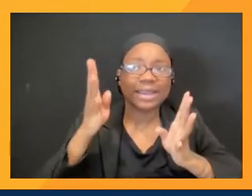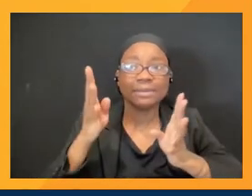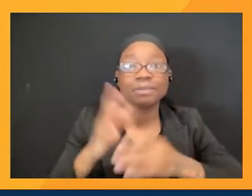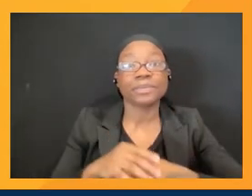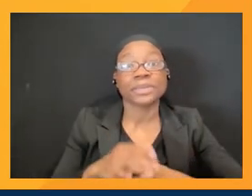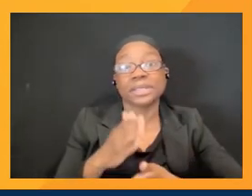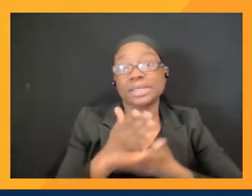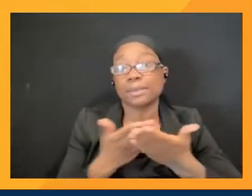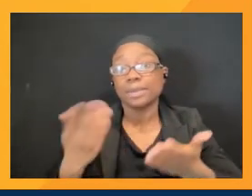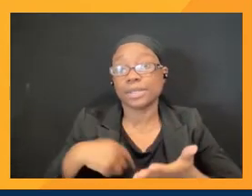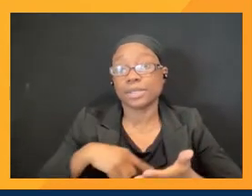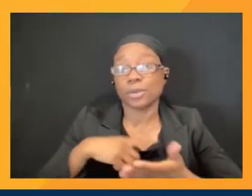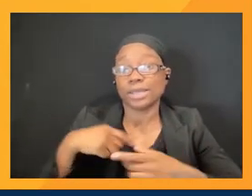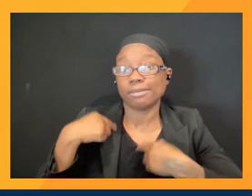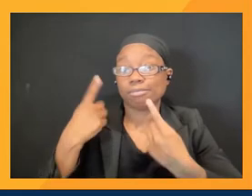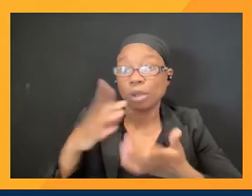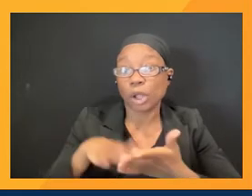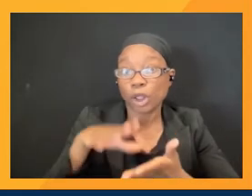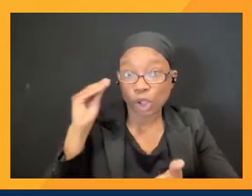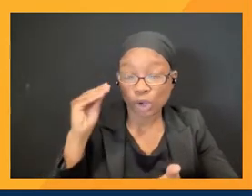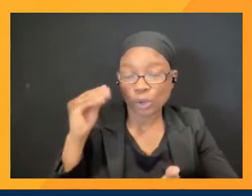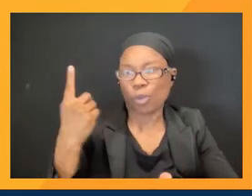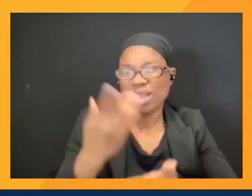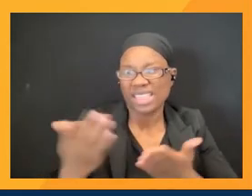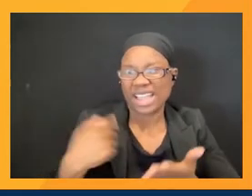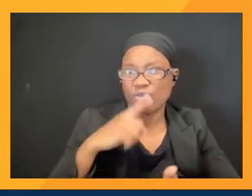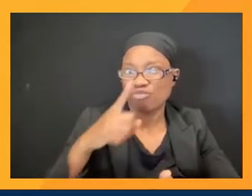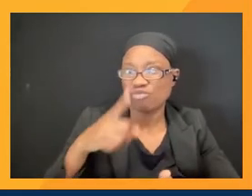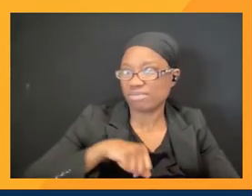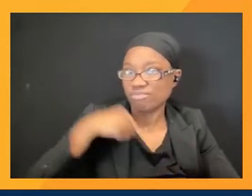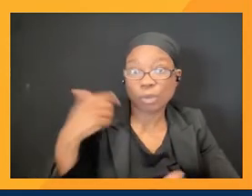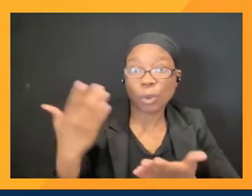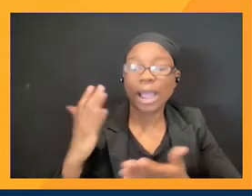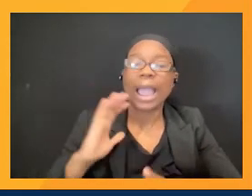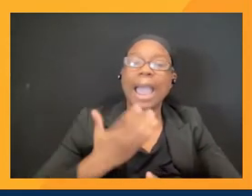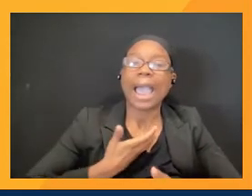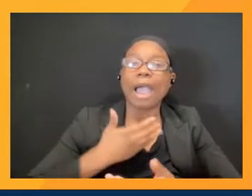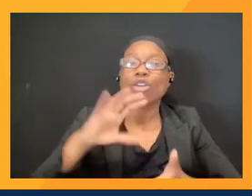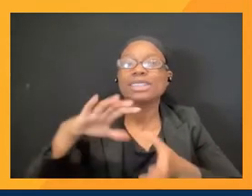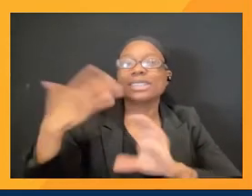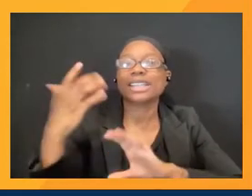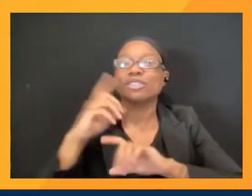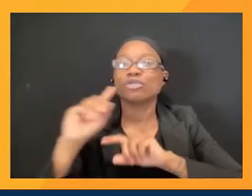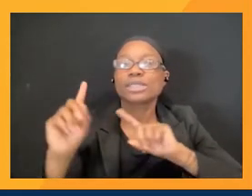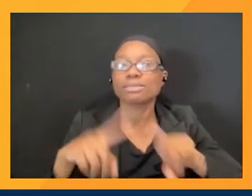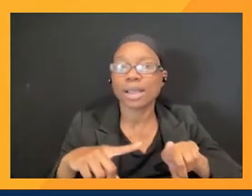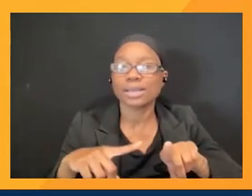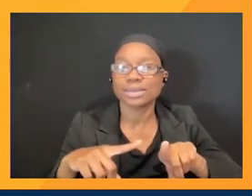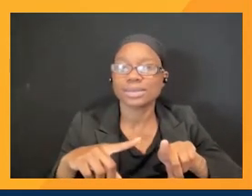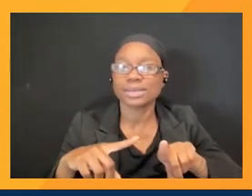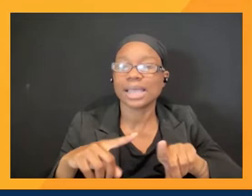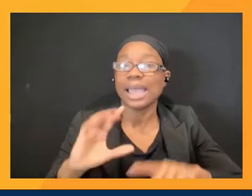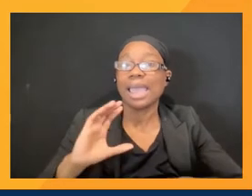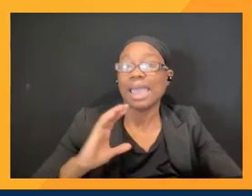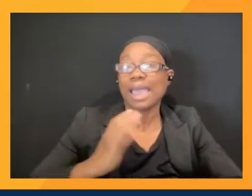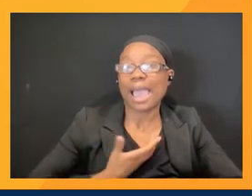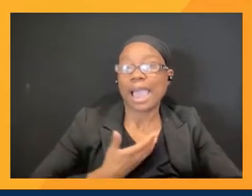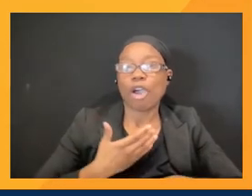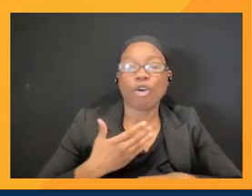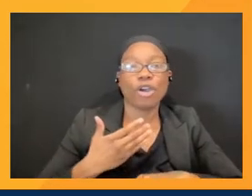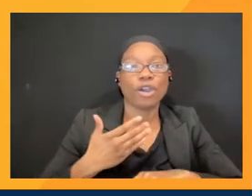from then and now and be used in future recovery efforts? Marissa, I'll pose that question to you, since the Airbnb